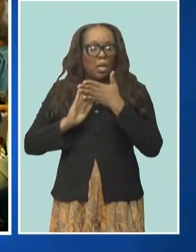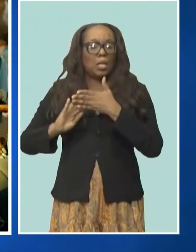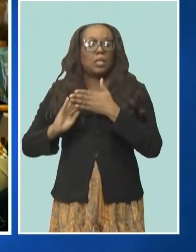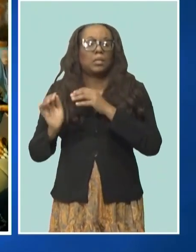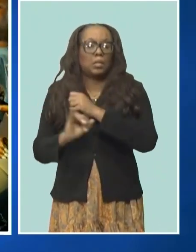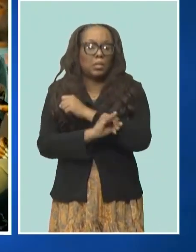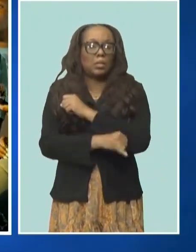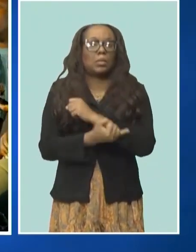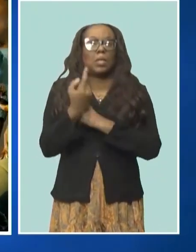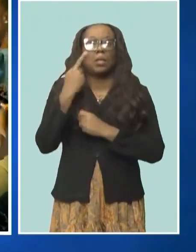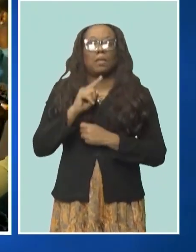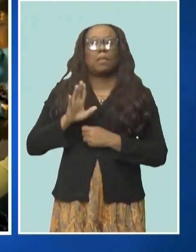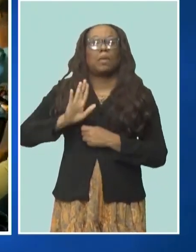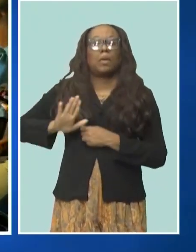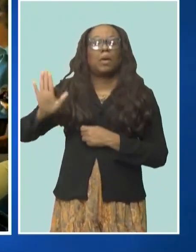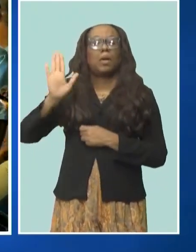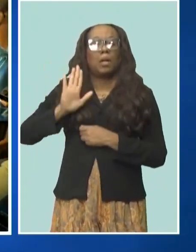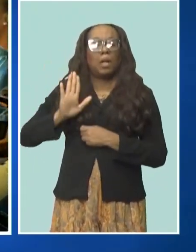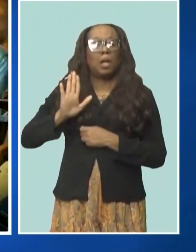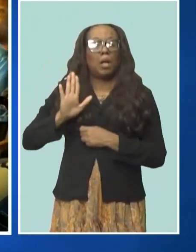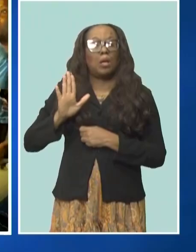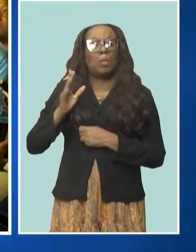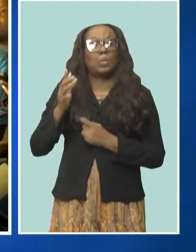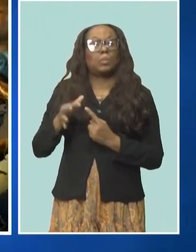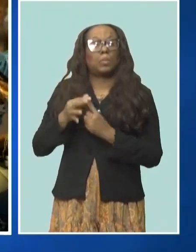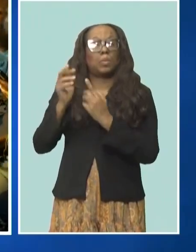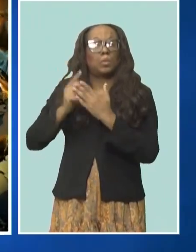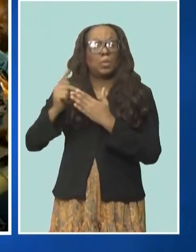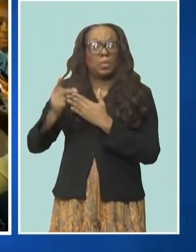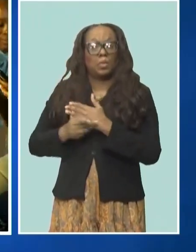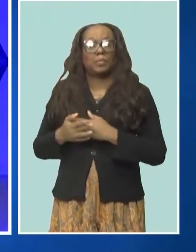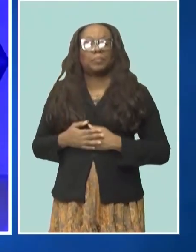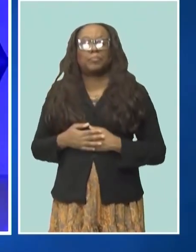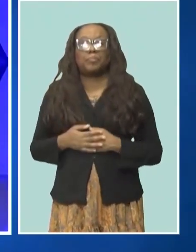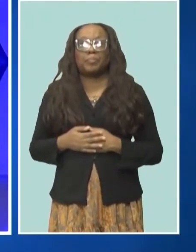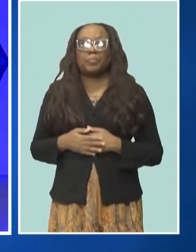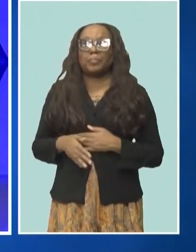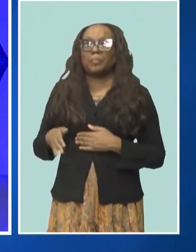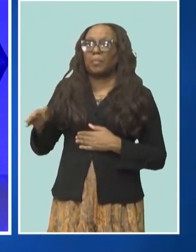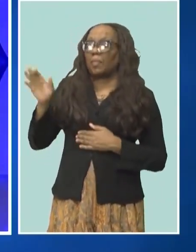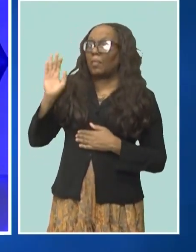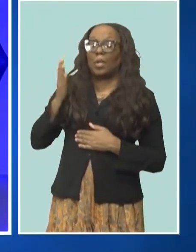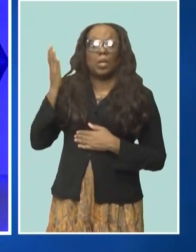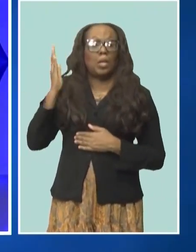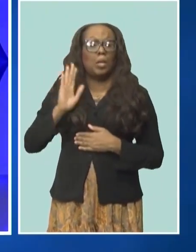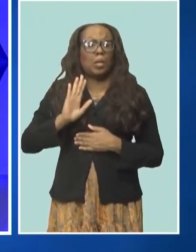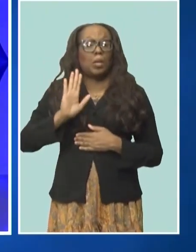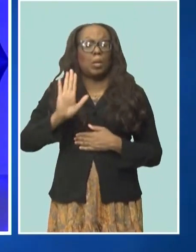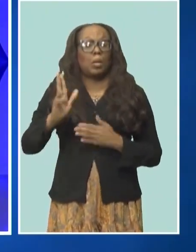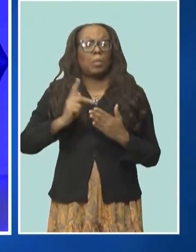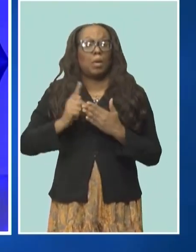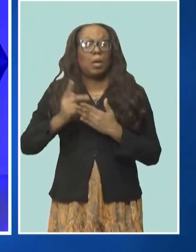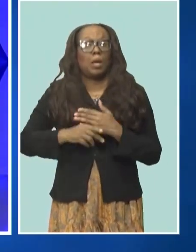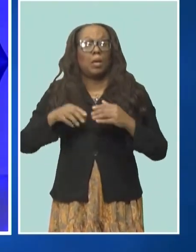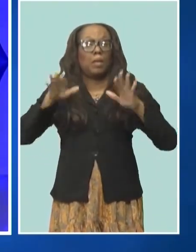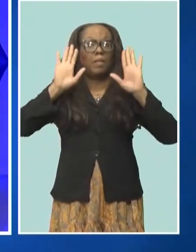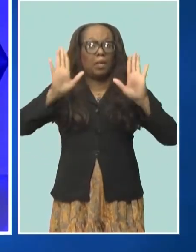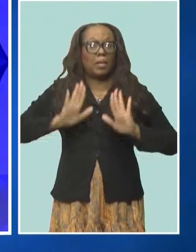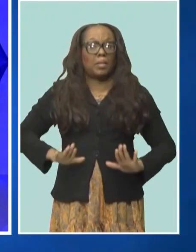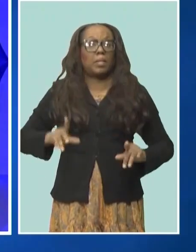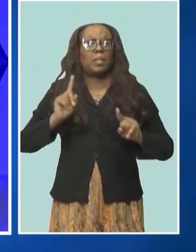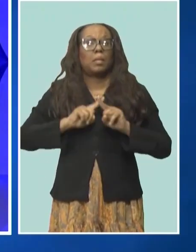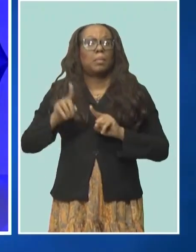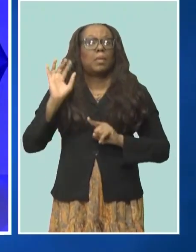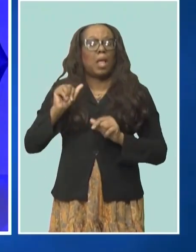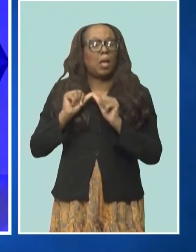their pollination program. It was fantastic. New, again, didn't think about it, but the long-term contribution